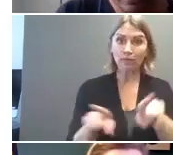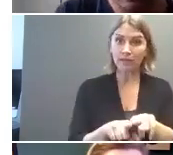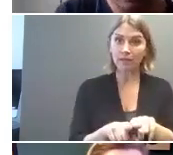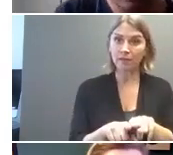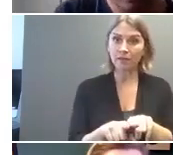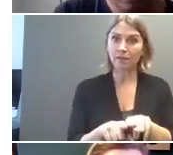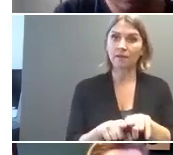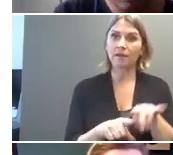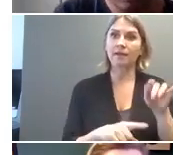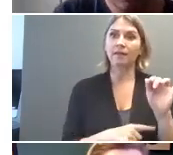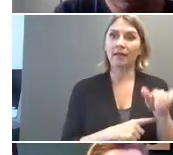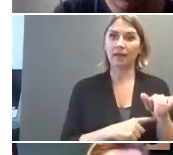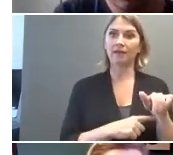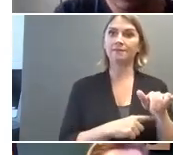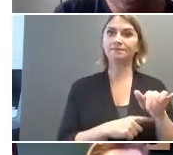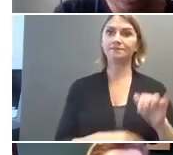that